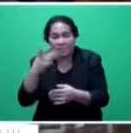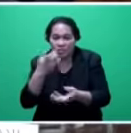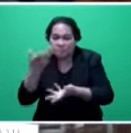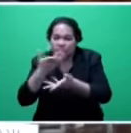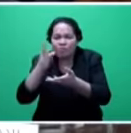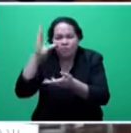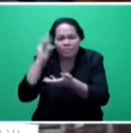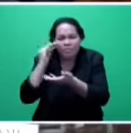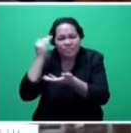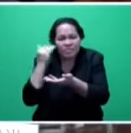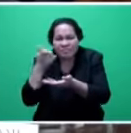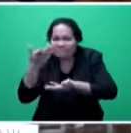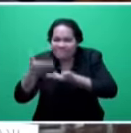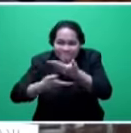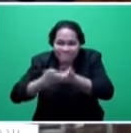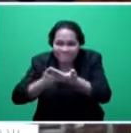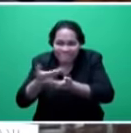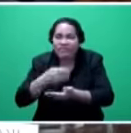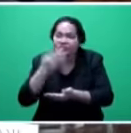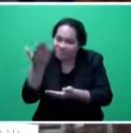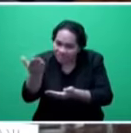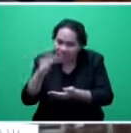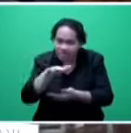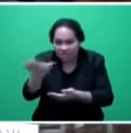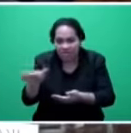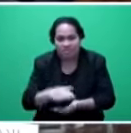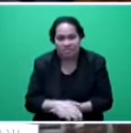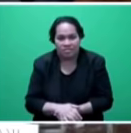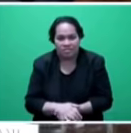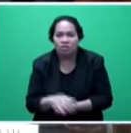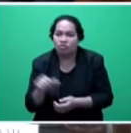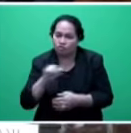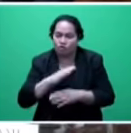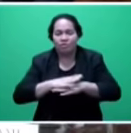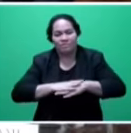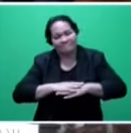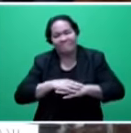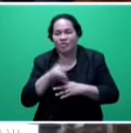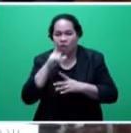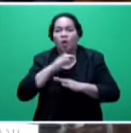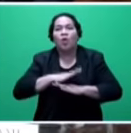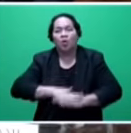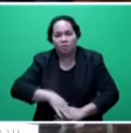Commissioner, Tigoi Tonga, would have eased the situation.